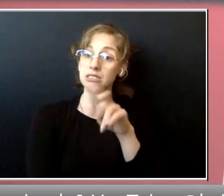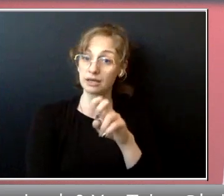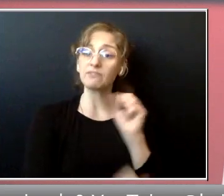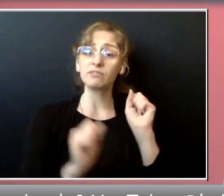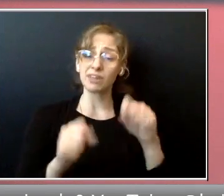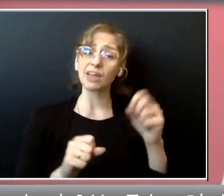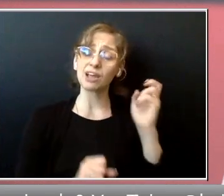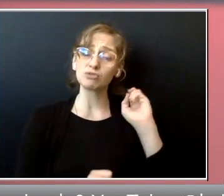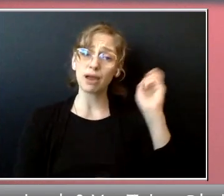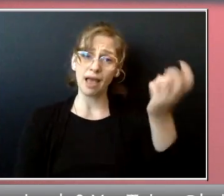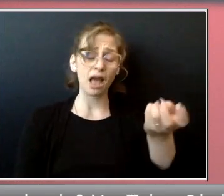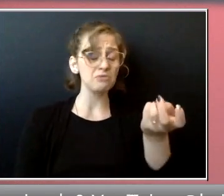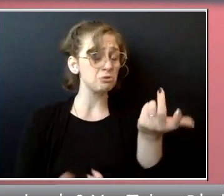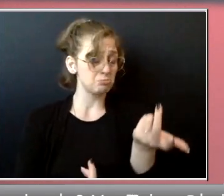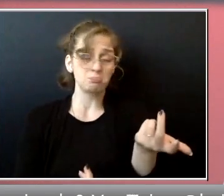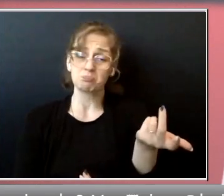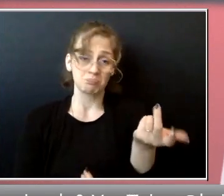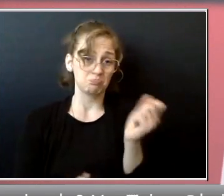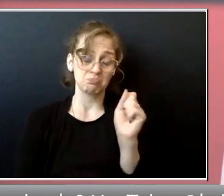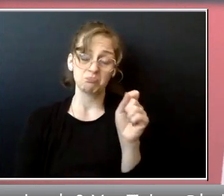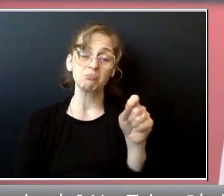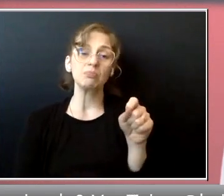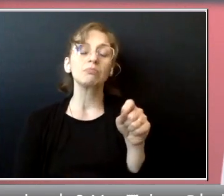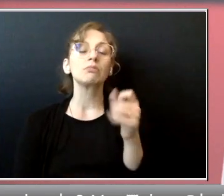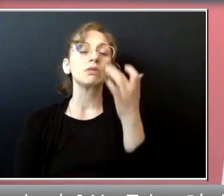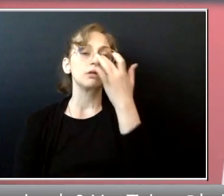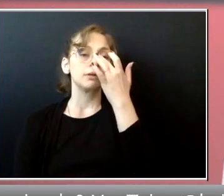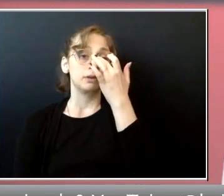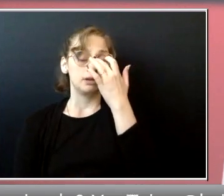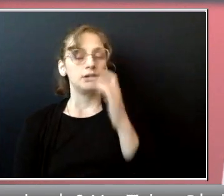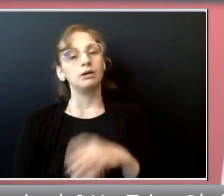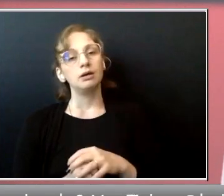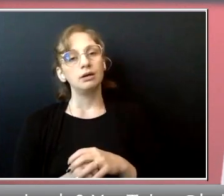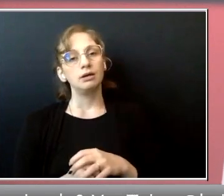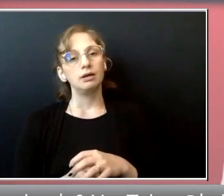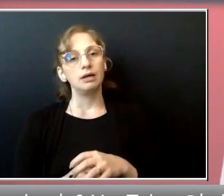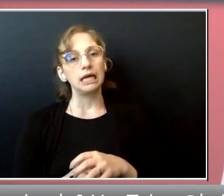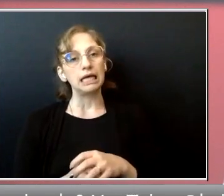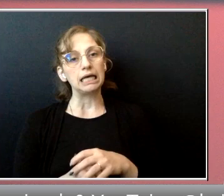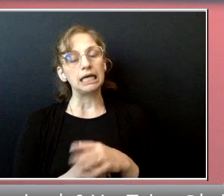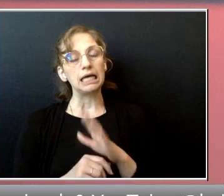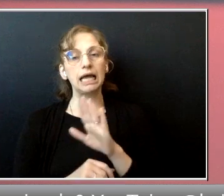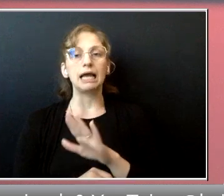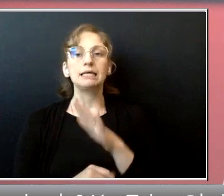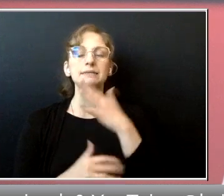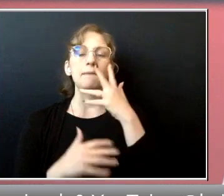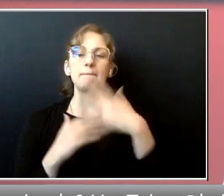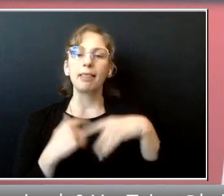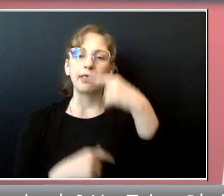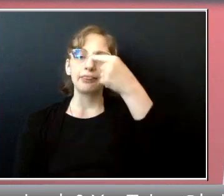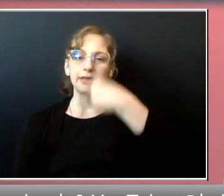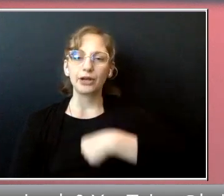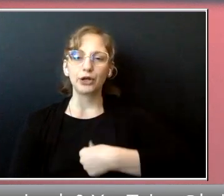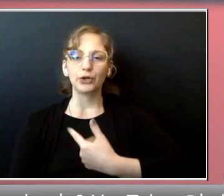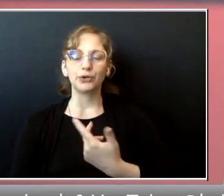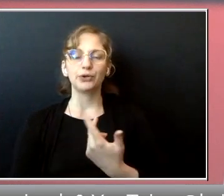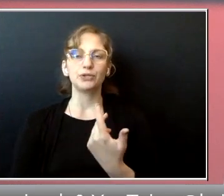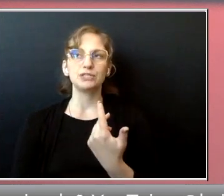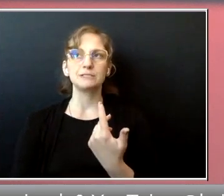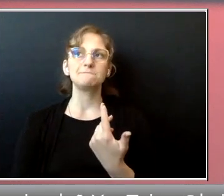Restrictions on in regards to his anticoagulation, his blood thinners, is sort of a working combination